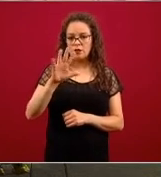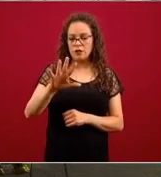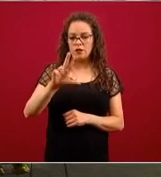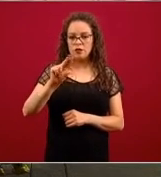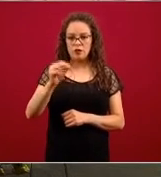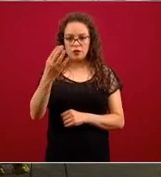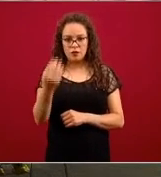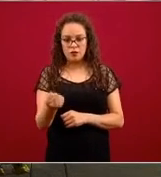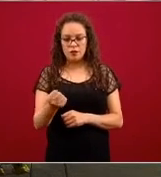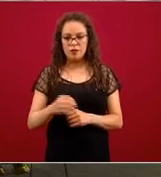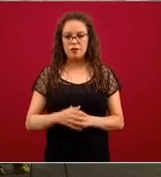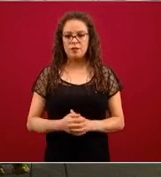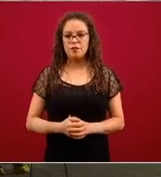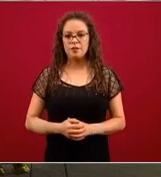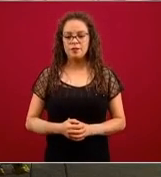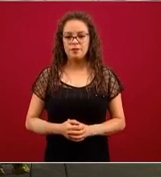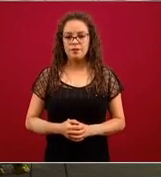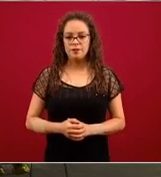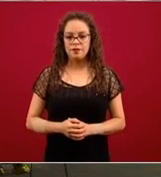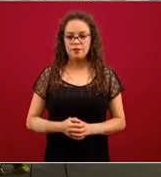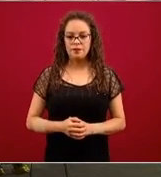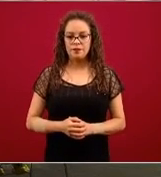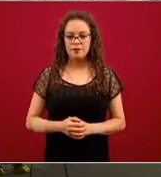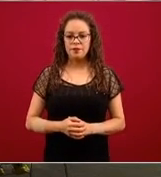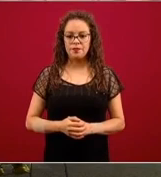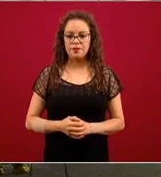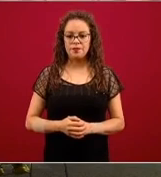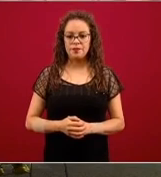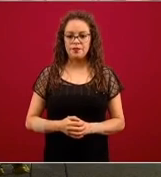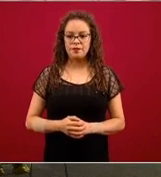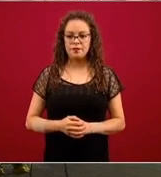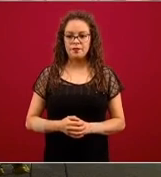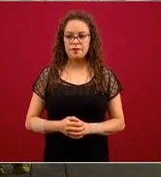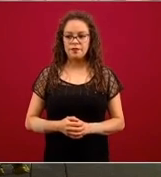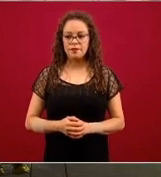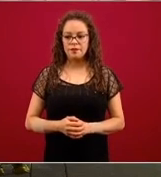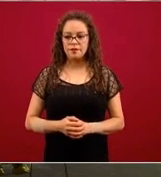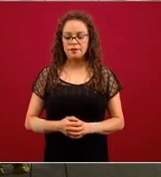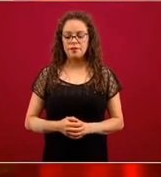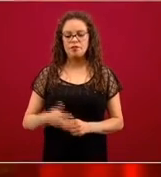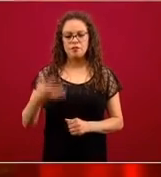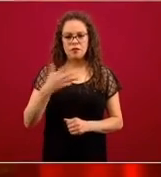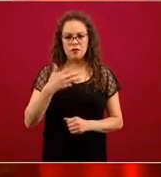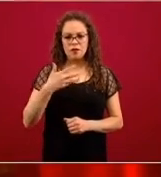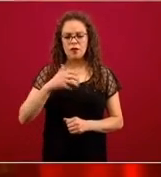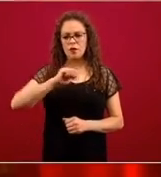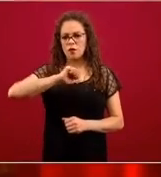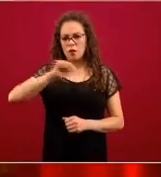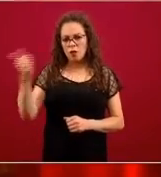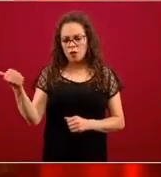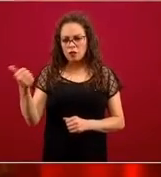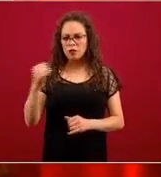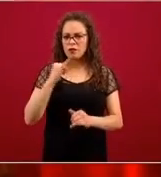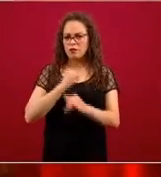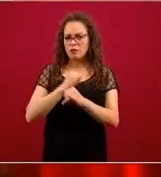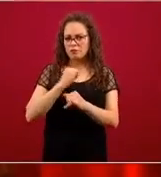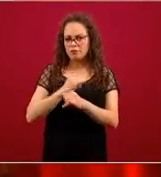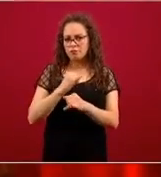Distance and trying to close that gap and provide a better service for all of